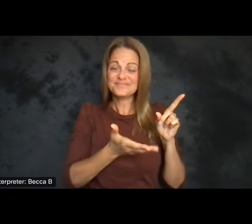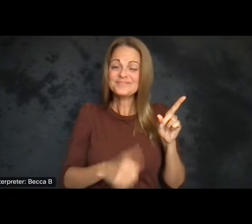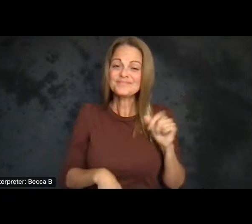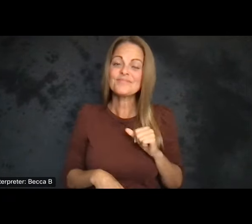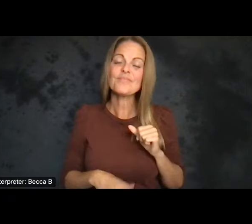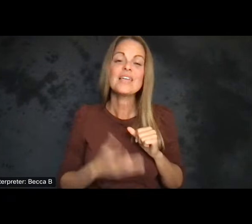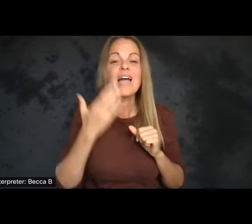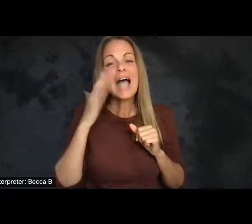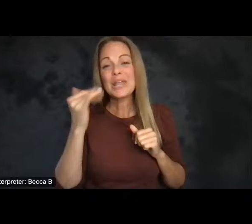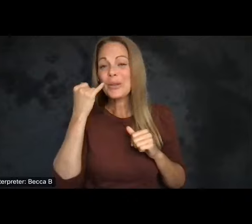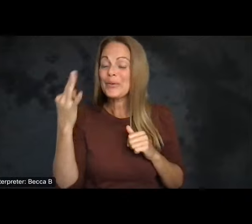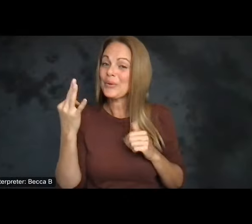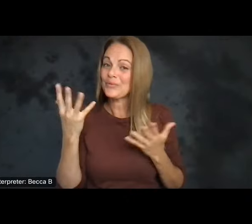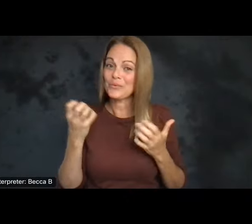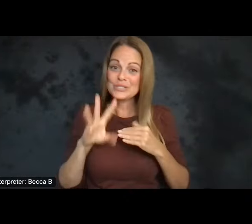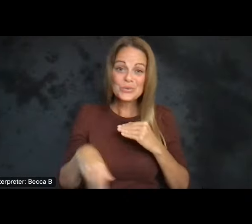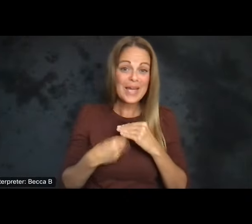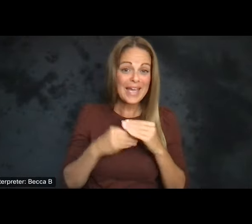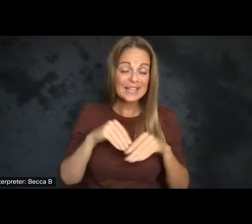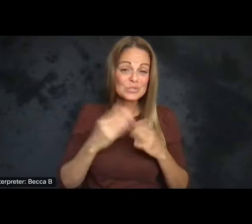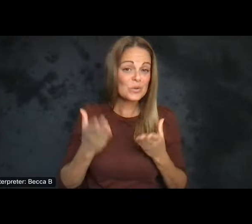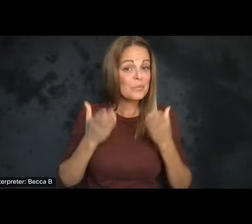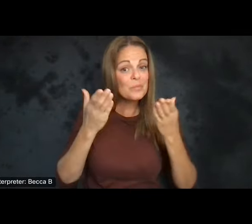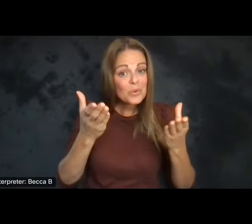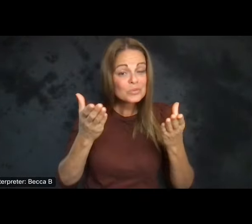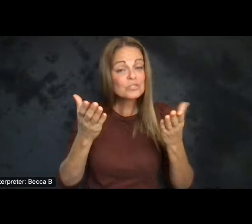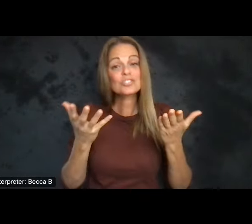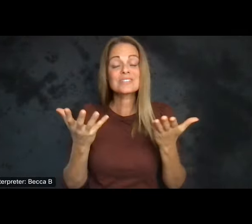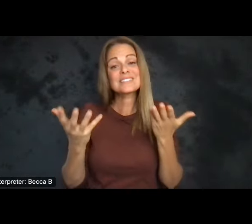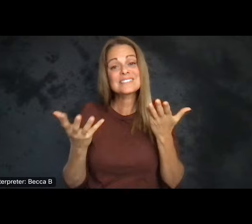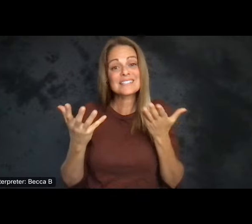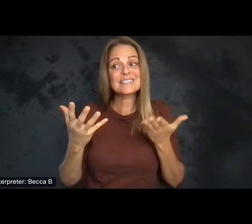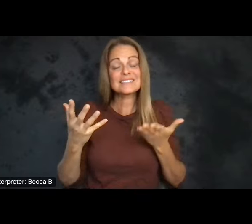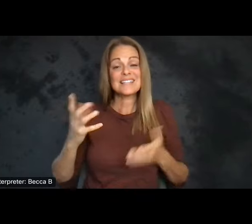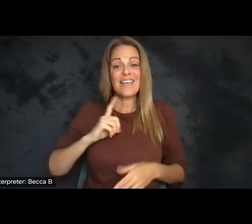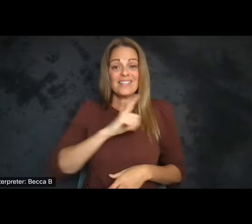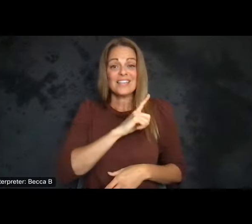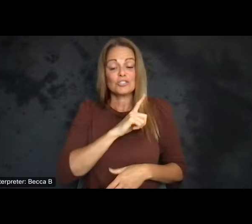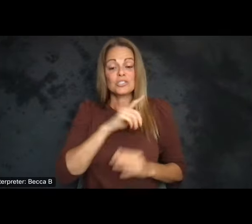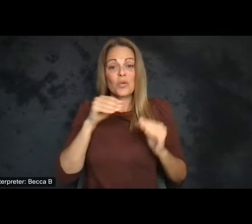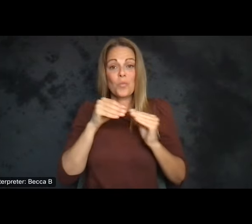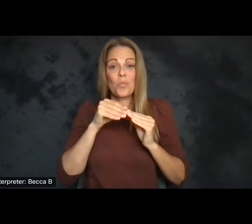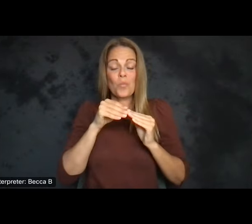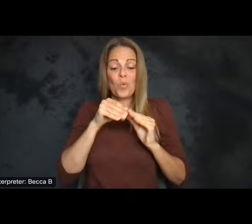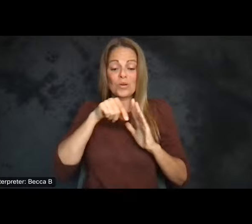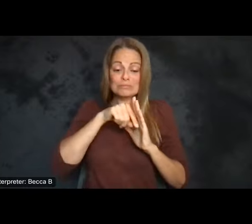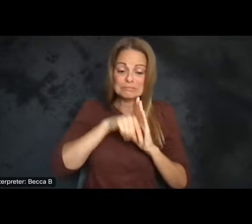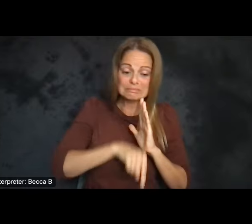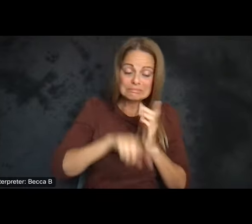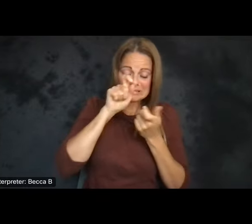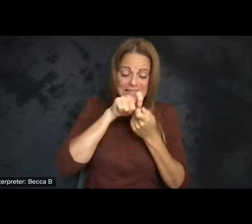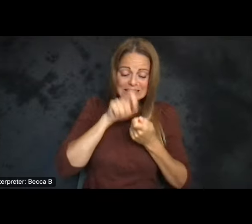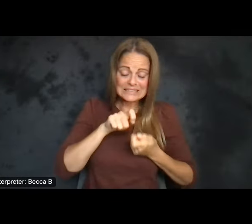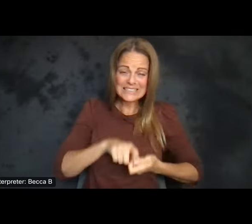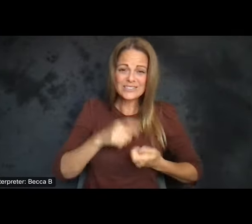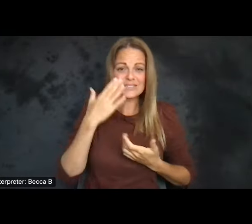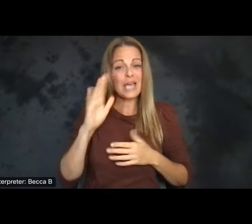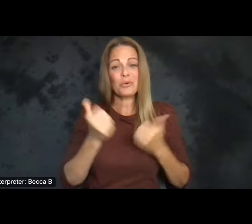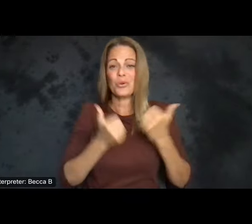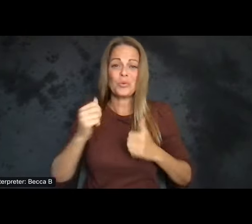don't know if you want to put that in your motion, that, you know, just have the legislature take a closer look at it. I'm not sure which committee it would go to,